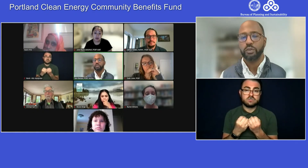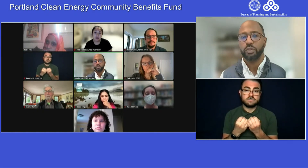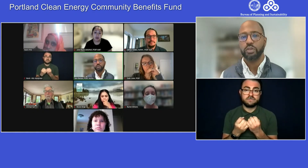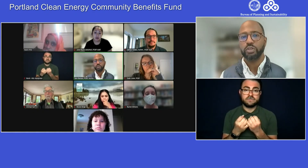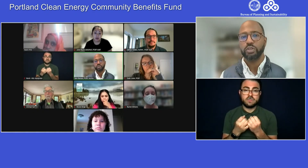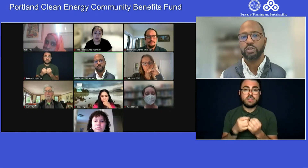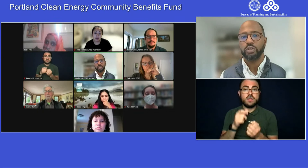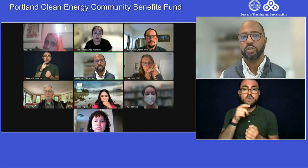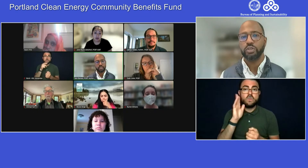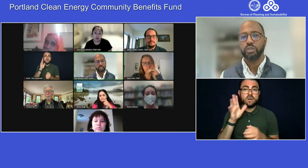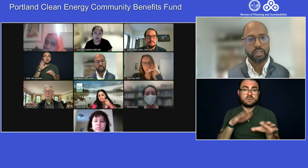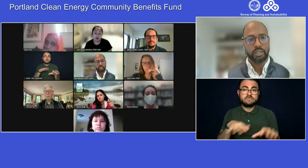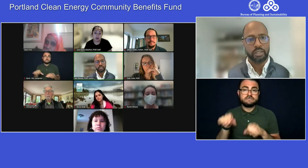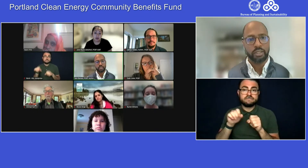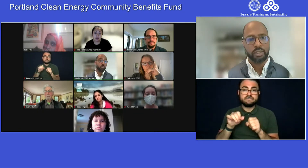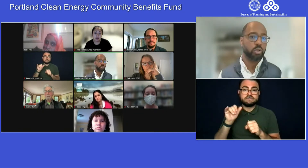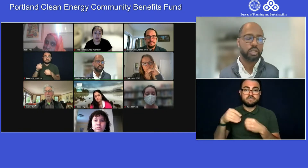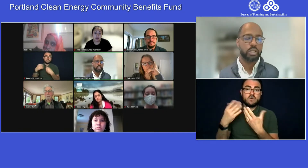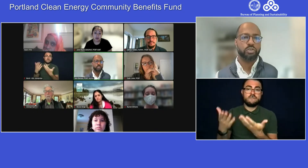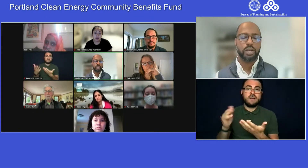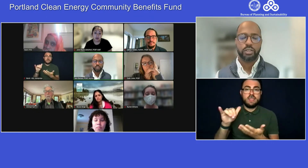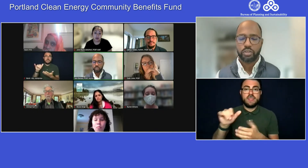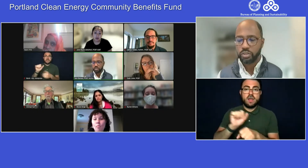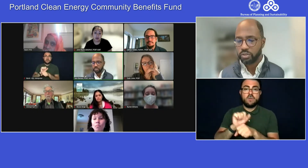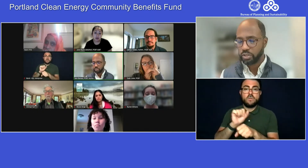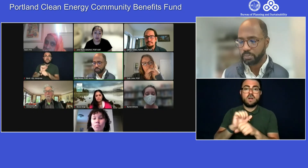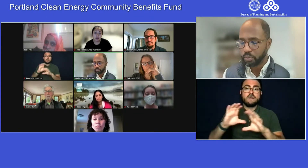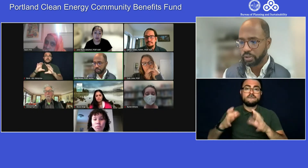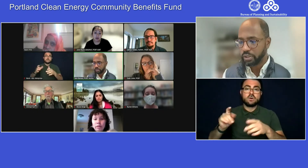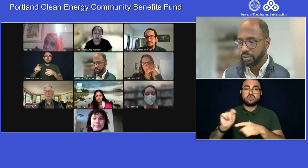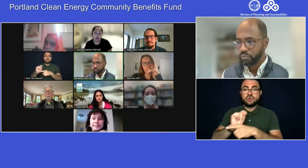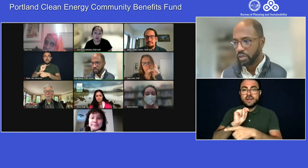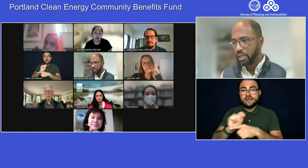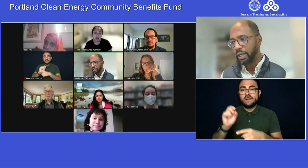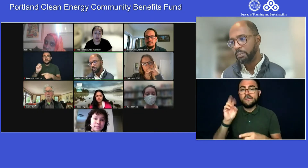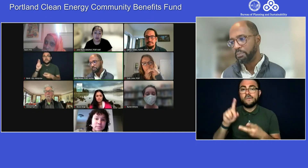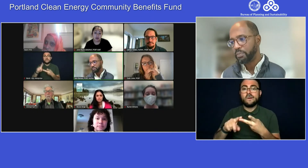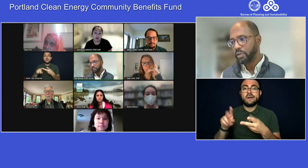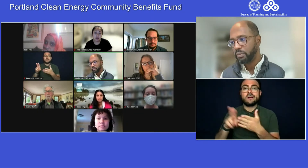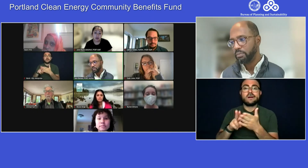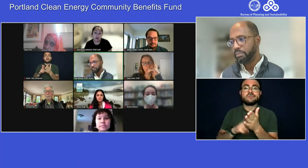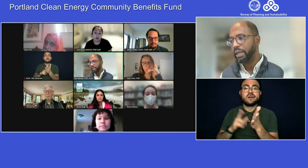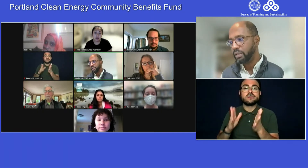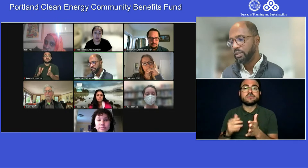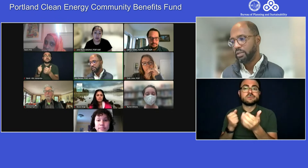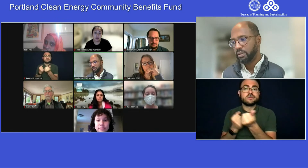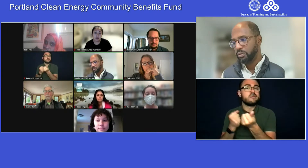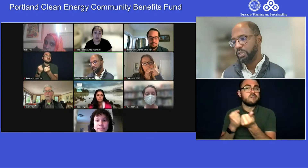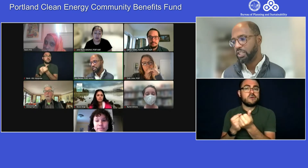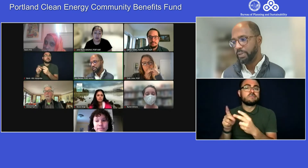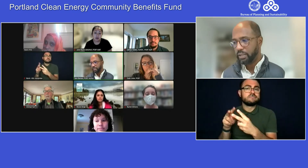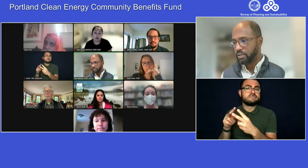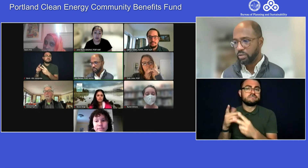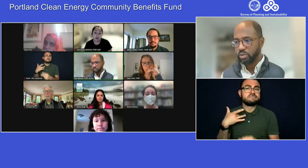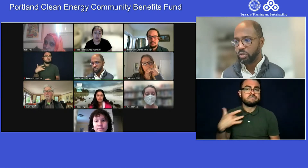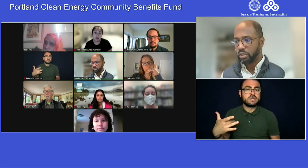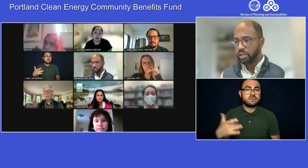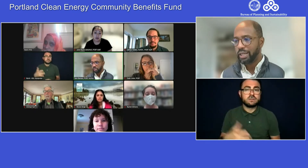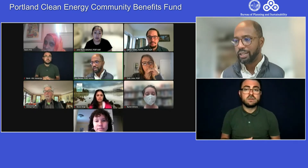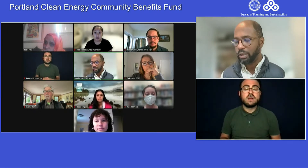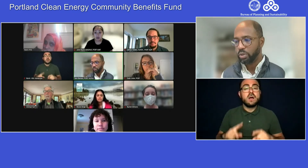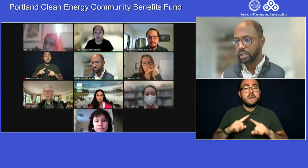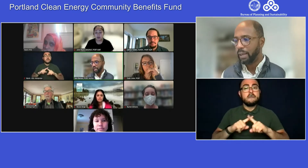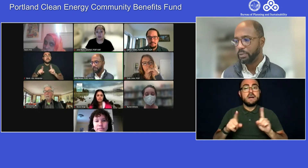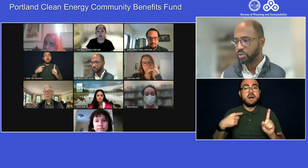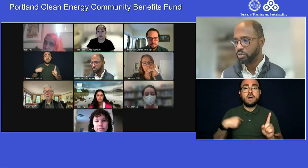do that workforce training and or contractor support. But we expect, you